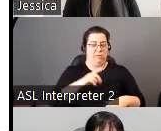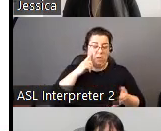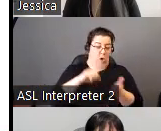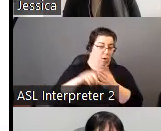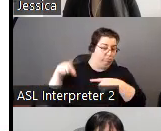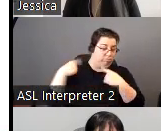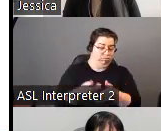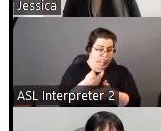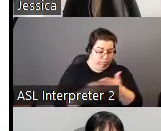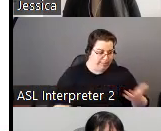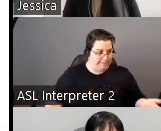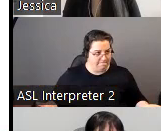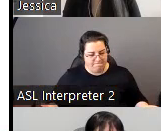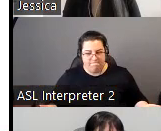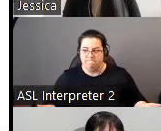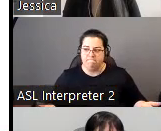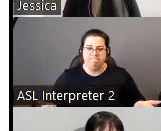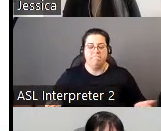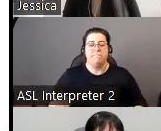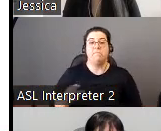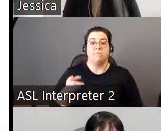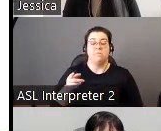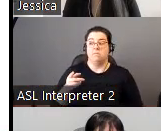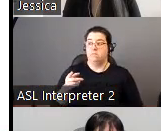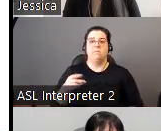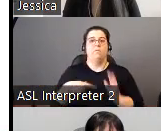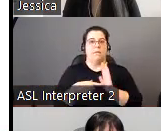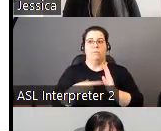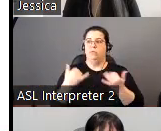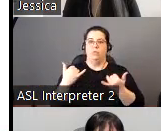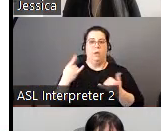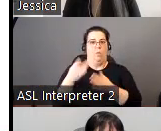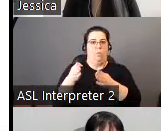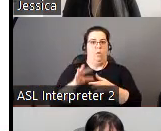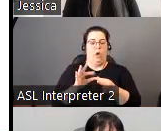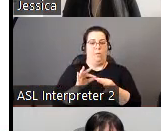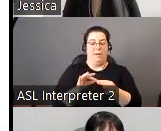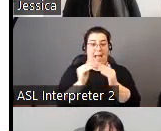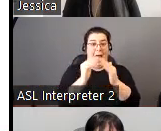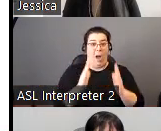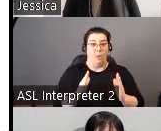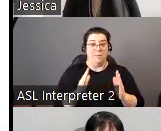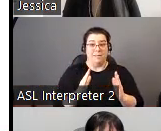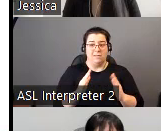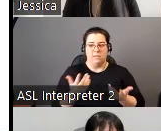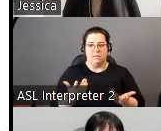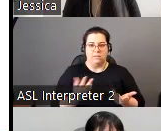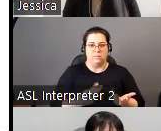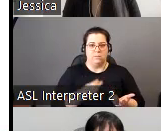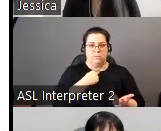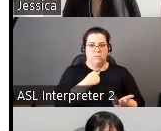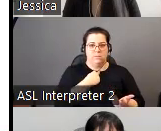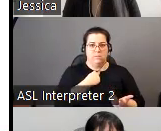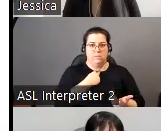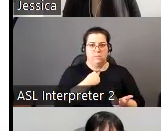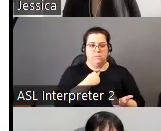people mentioned today, in terms of housing is a barrier to leaving abusive situations, and if it's hit and